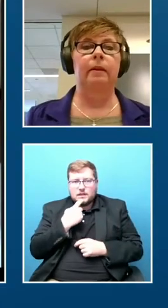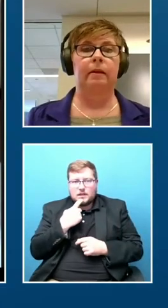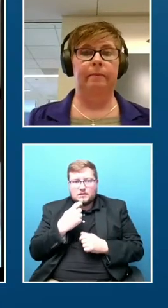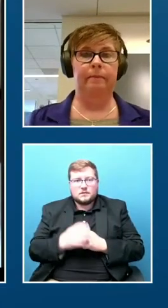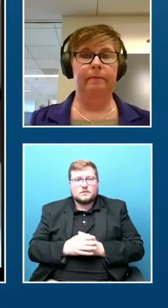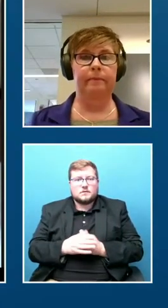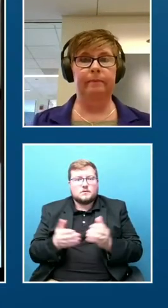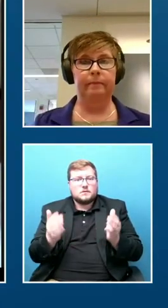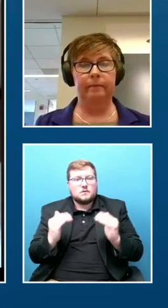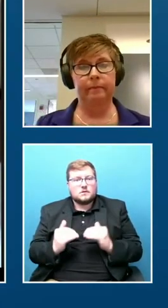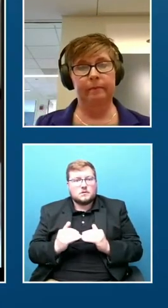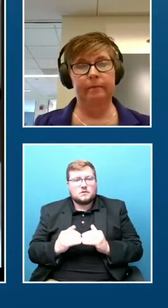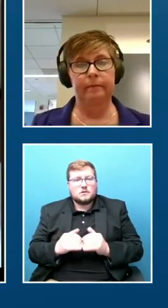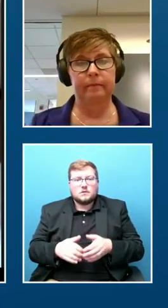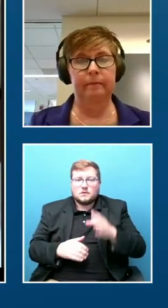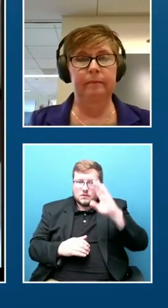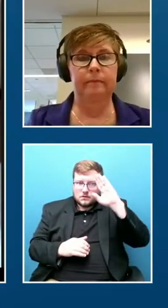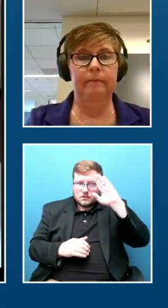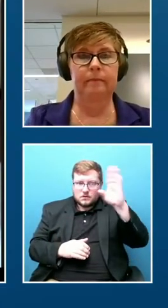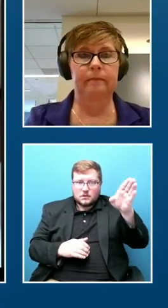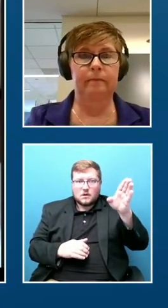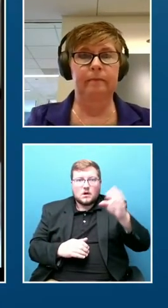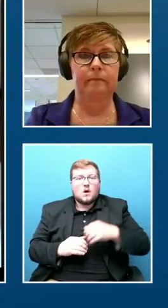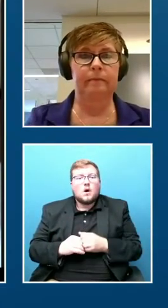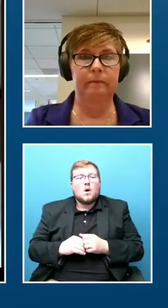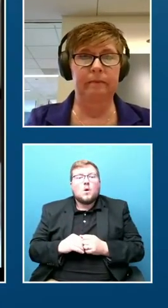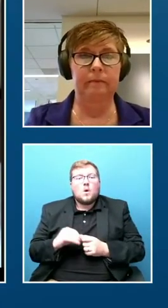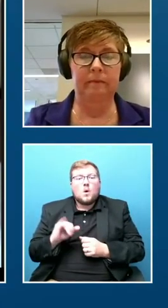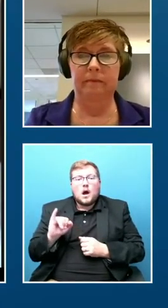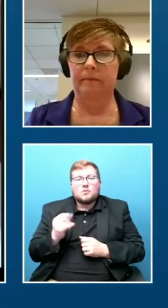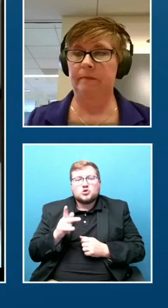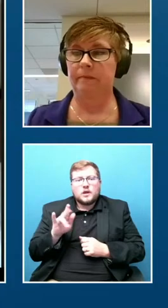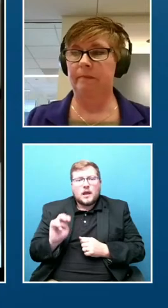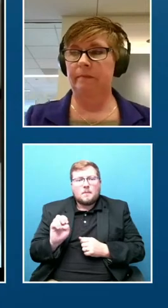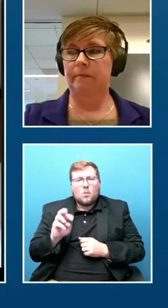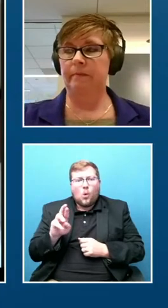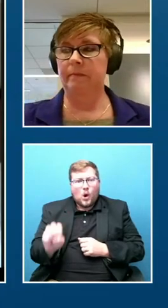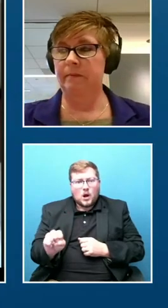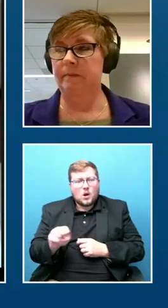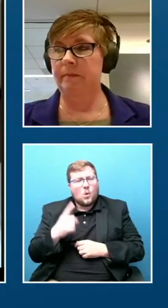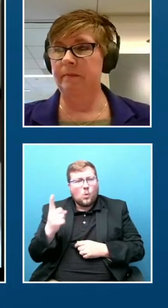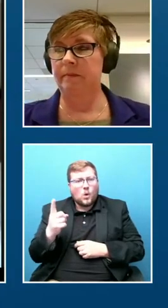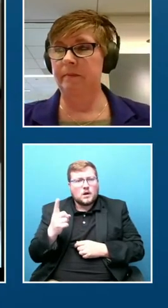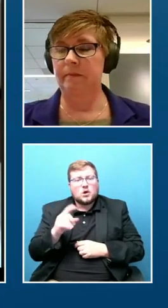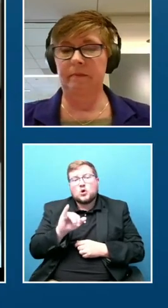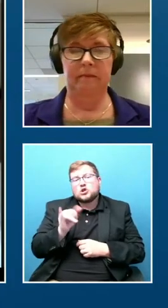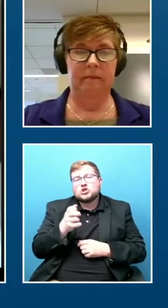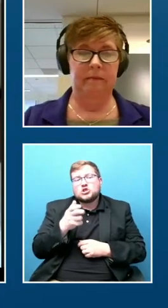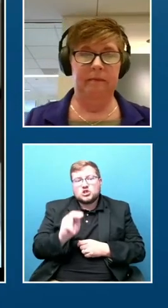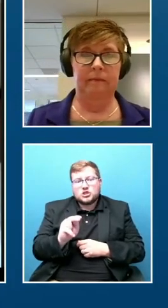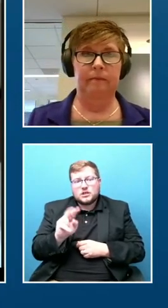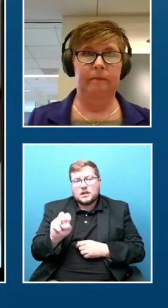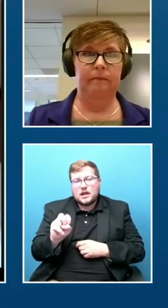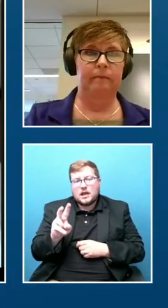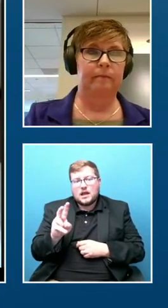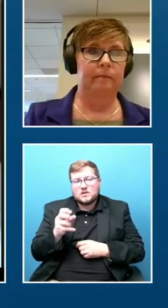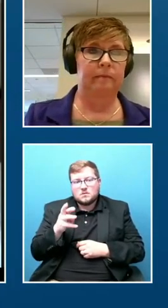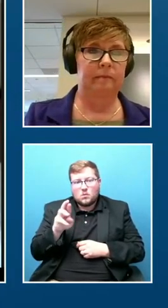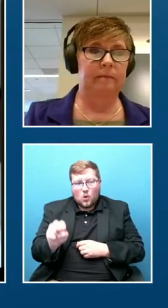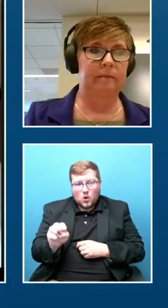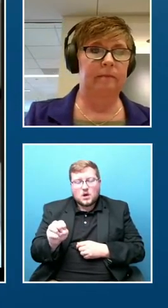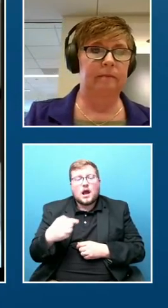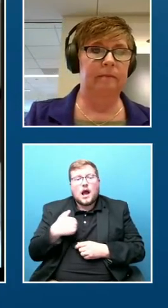I'm Jean Evans-Moore. I'm one of the challengers, and I'm also one of the state leaders of the West Virginia Poor People's